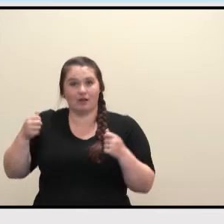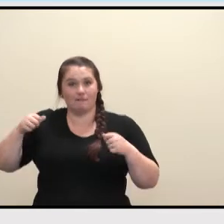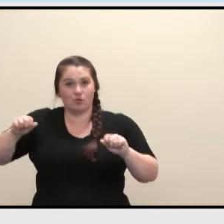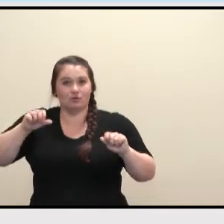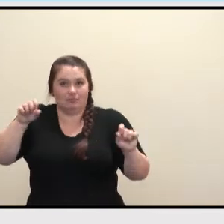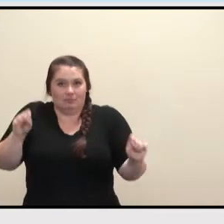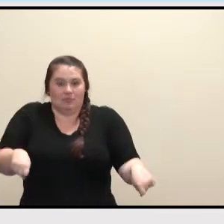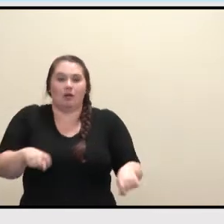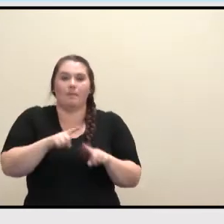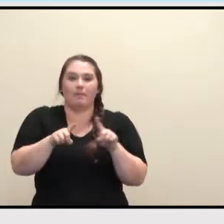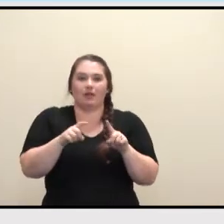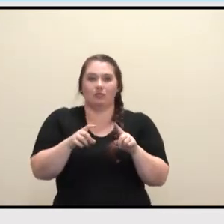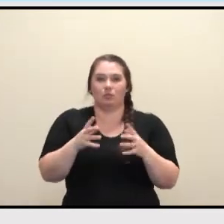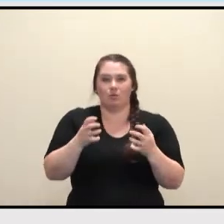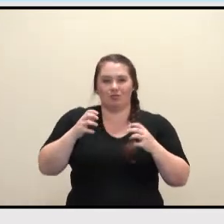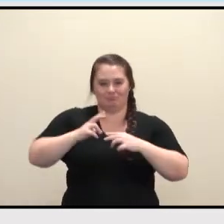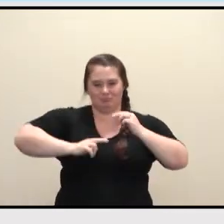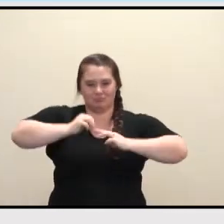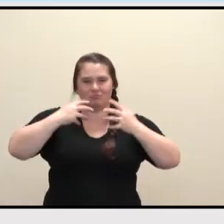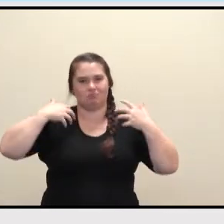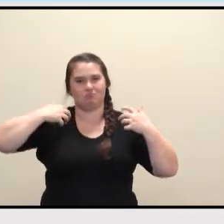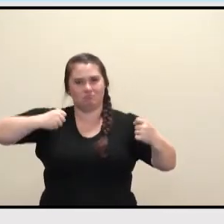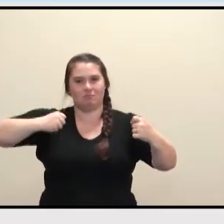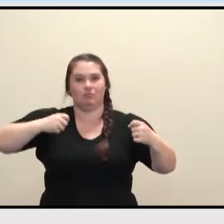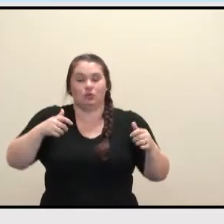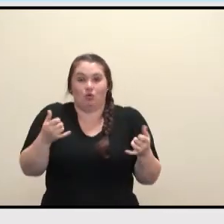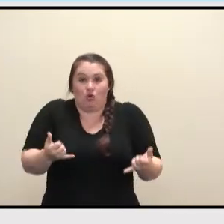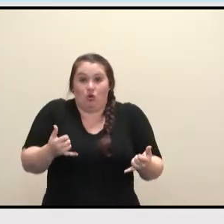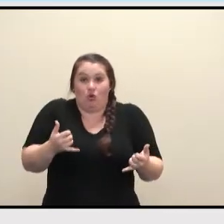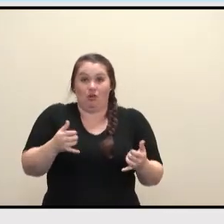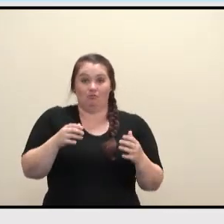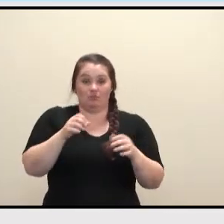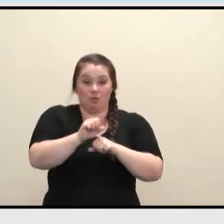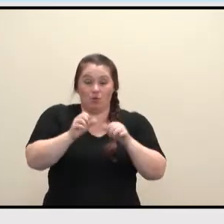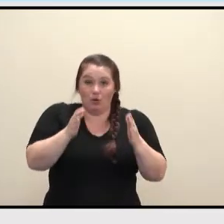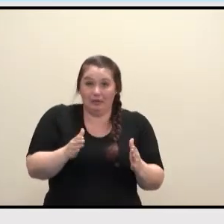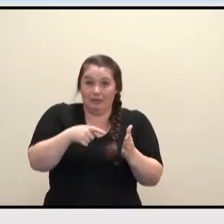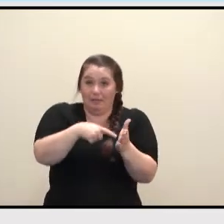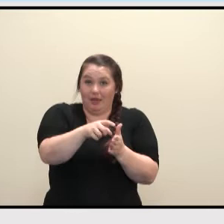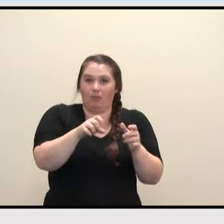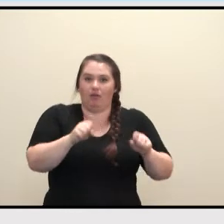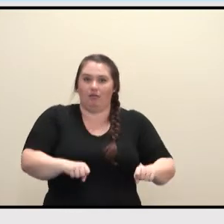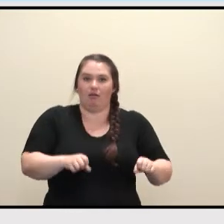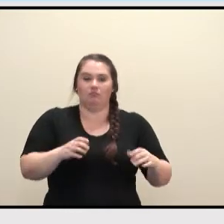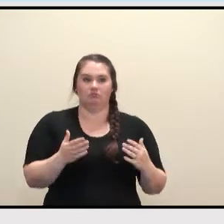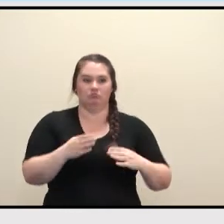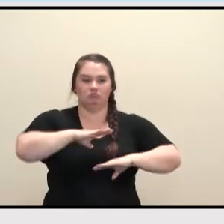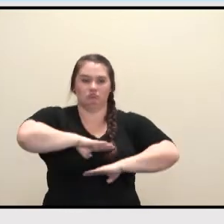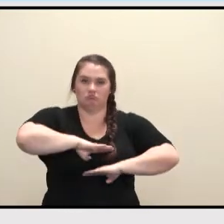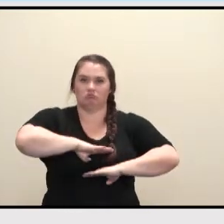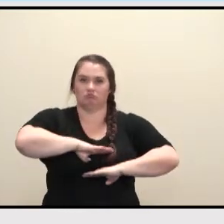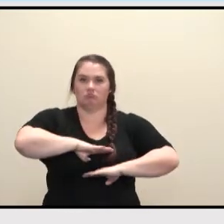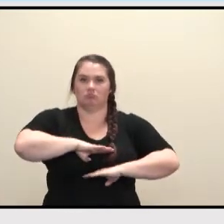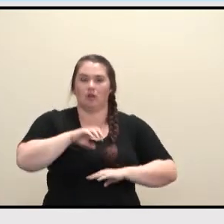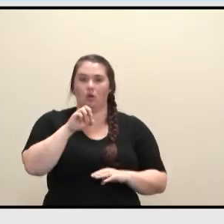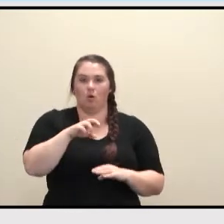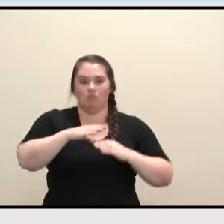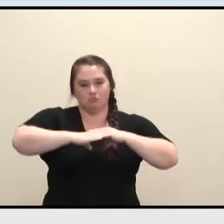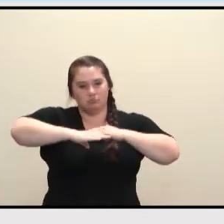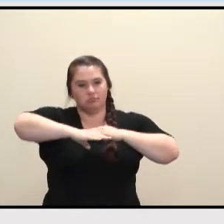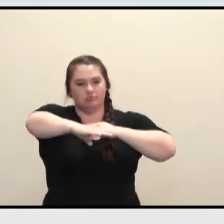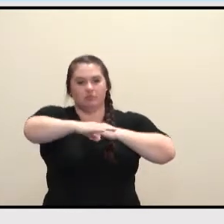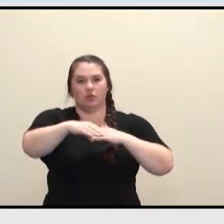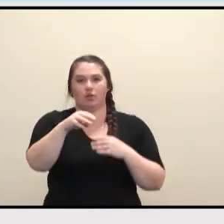that the structures are strong so that way current employee pay can continue to move to the market value or stay aligned with